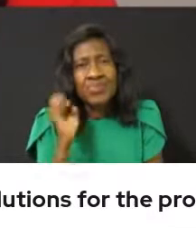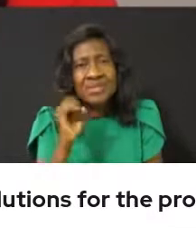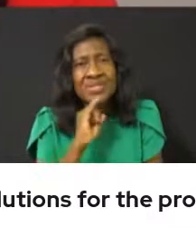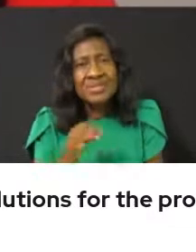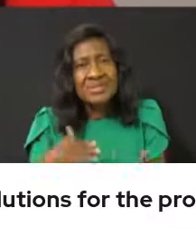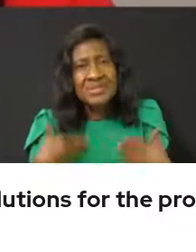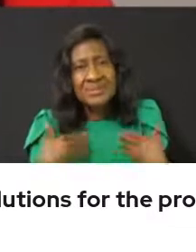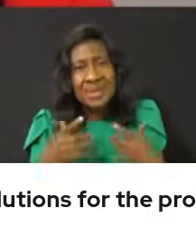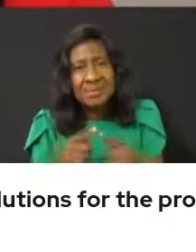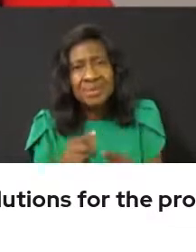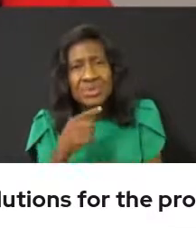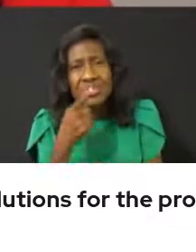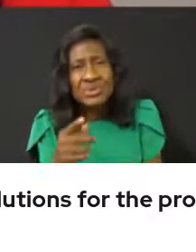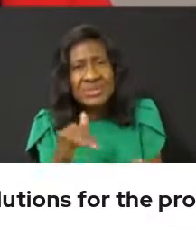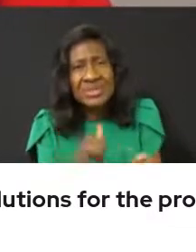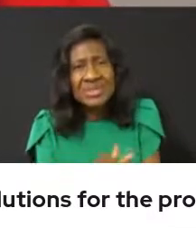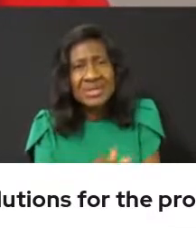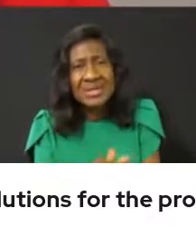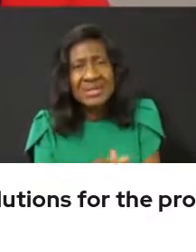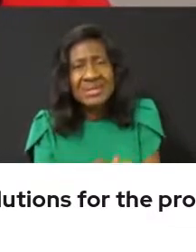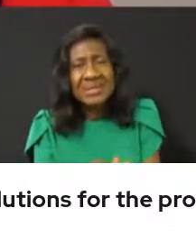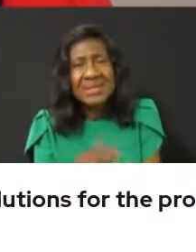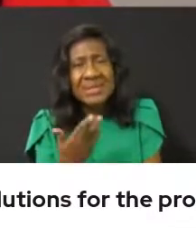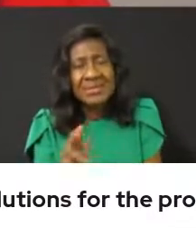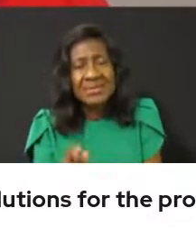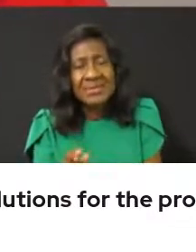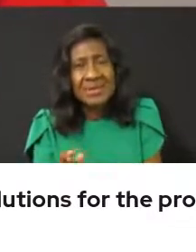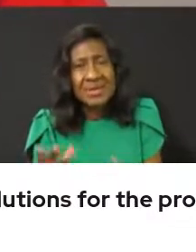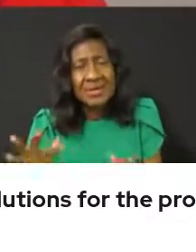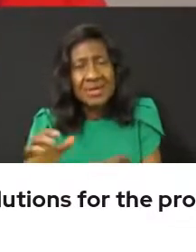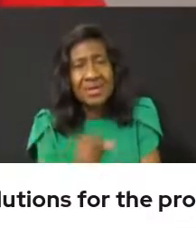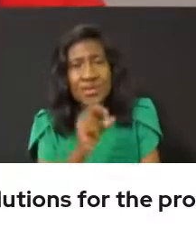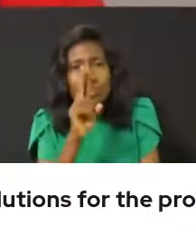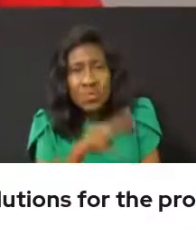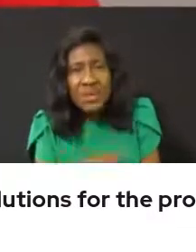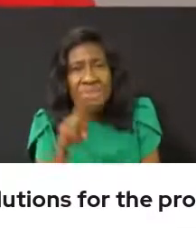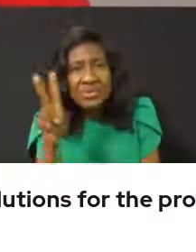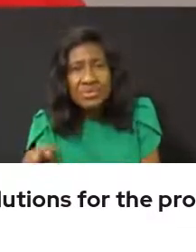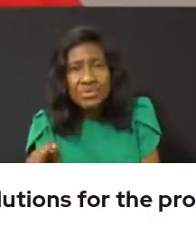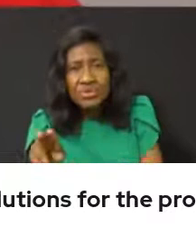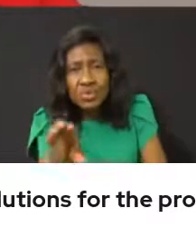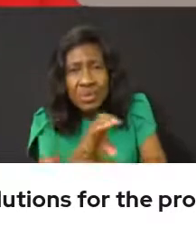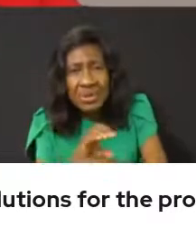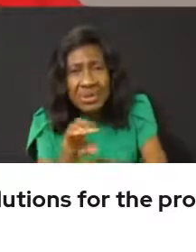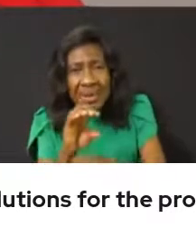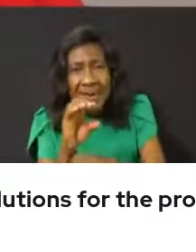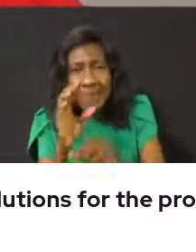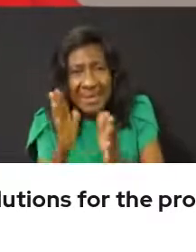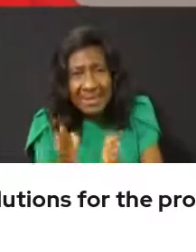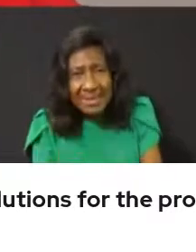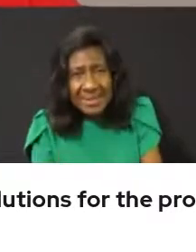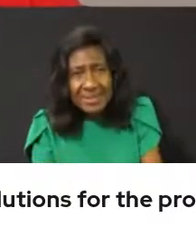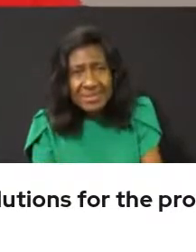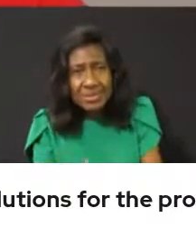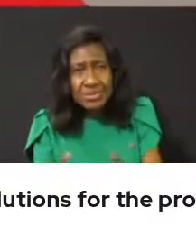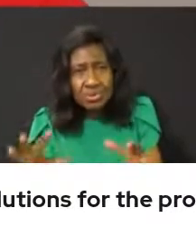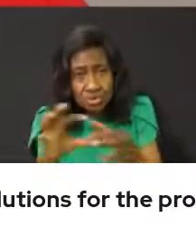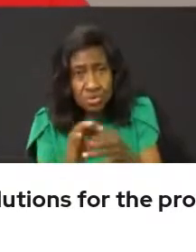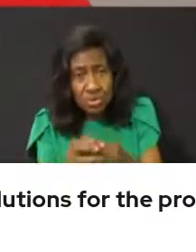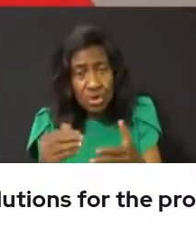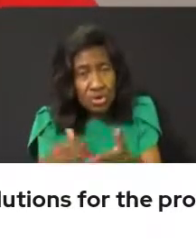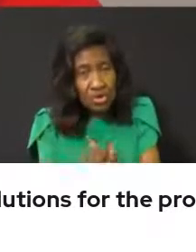to also say that we have been able to recruit 22 Caymanians to join the new team, while 2